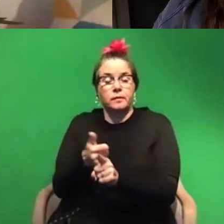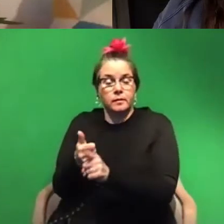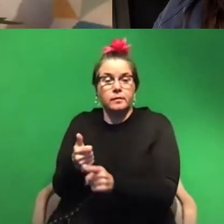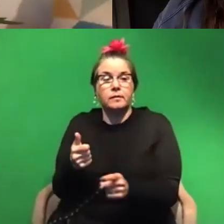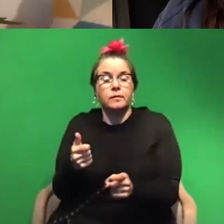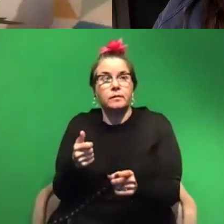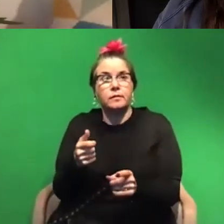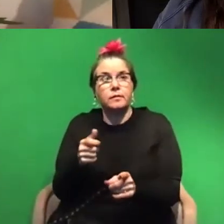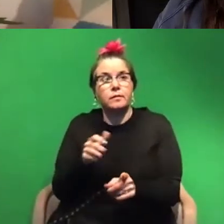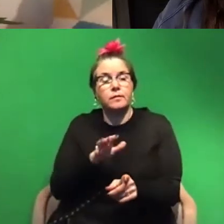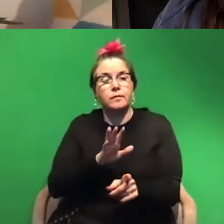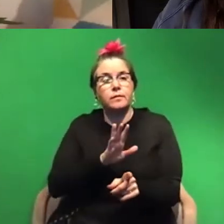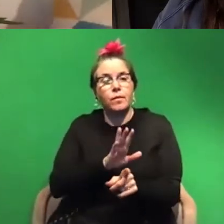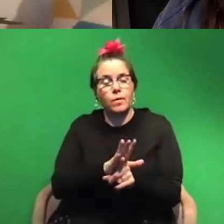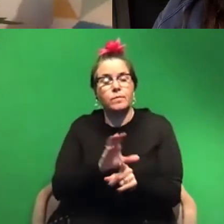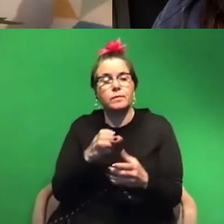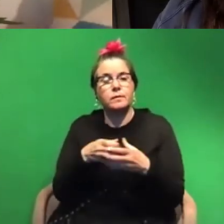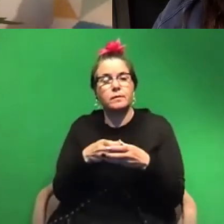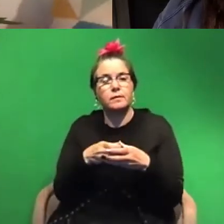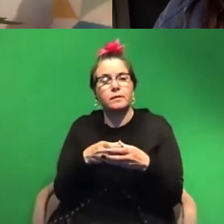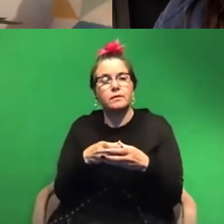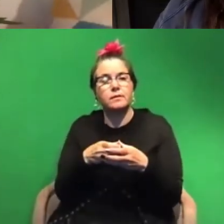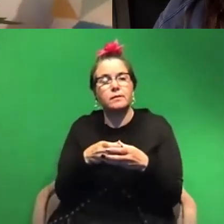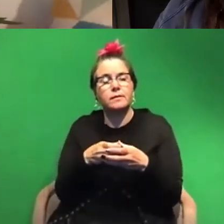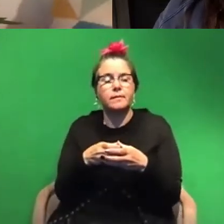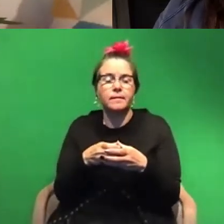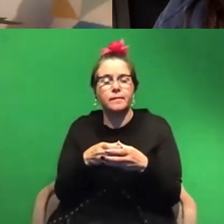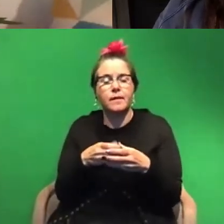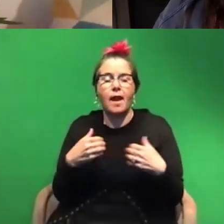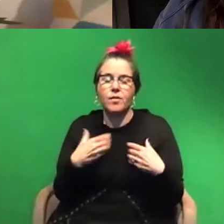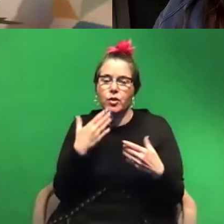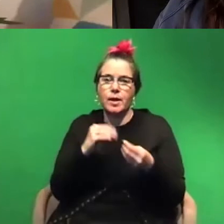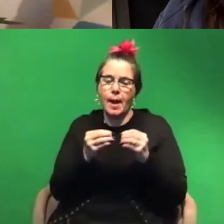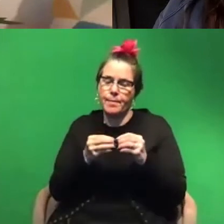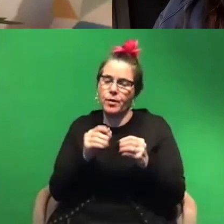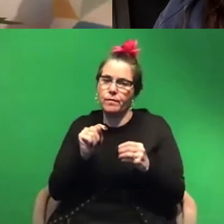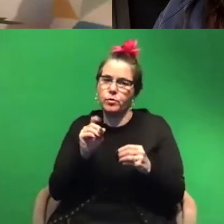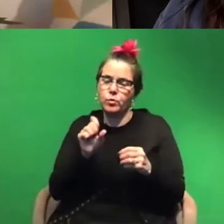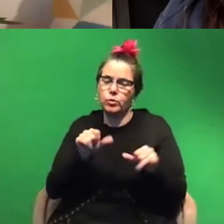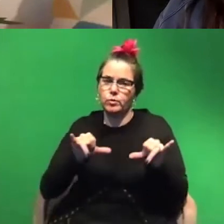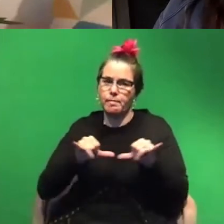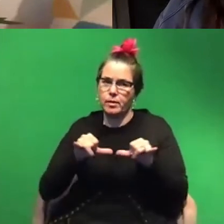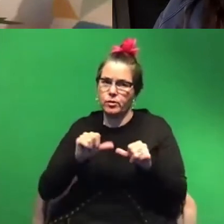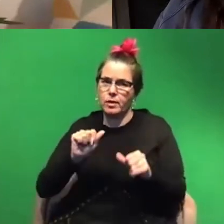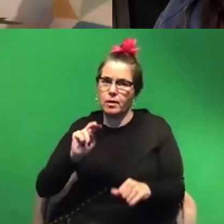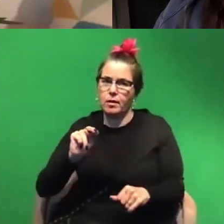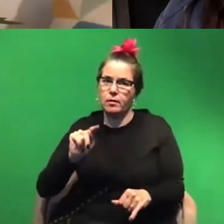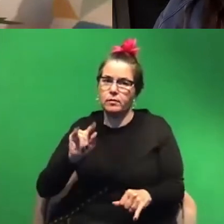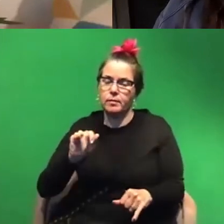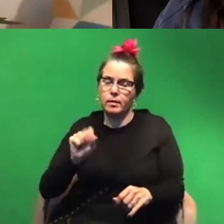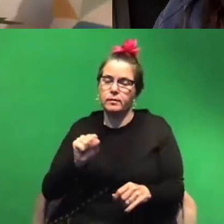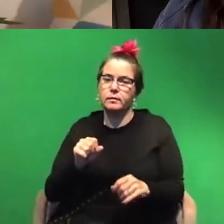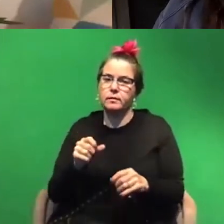So getting we have good number of tools to actually measure these antibodies present in our